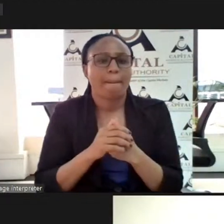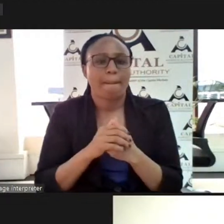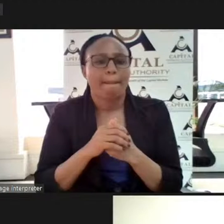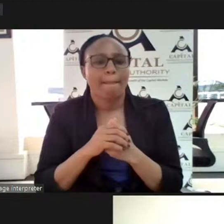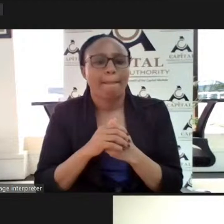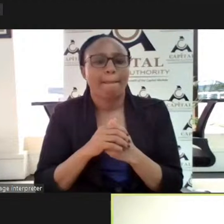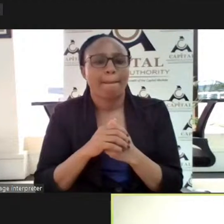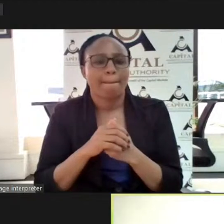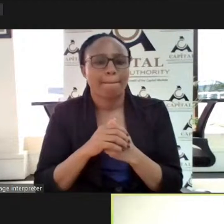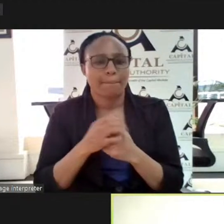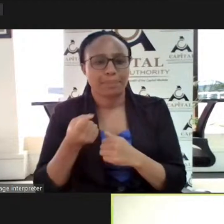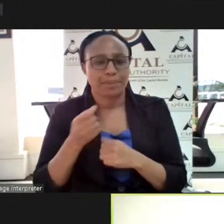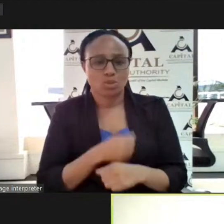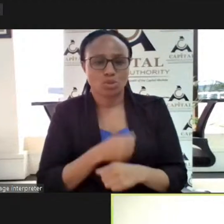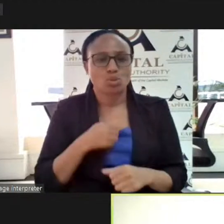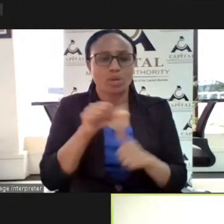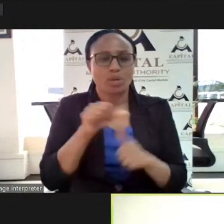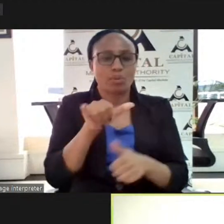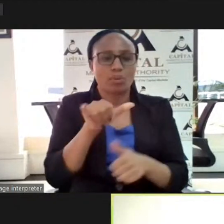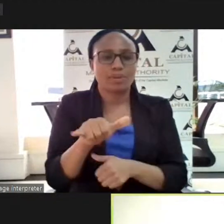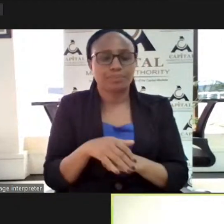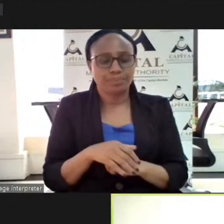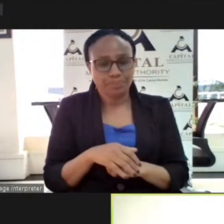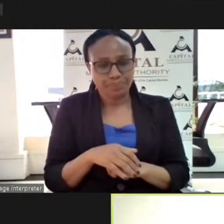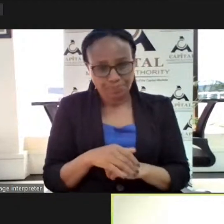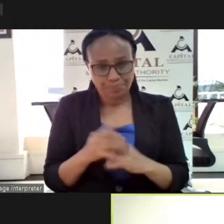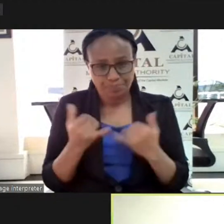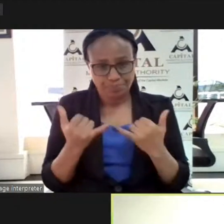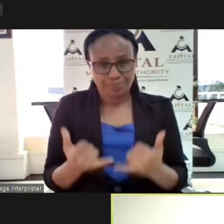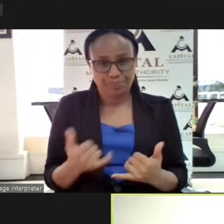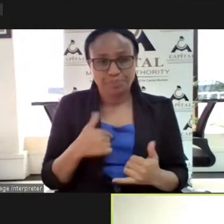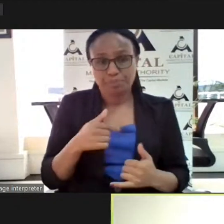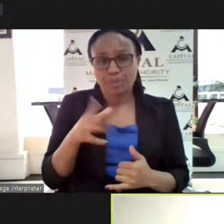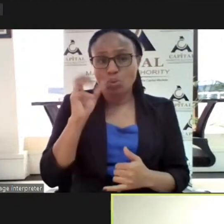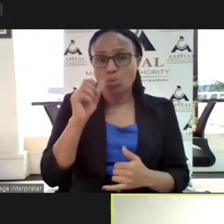Okay, sorry about that. Now, I was saying that